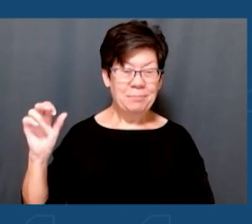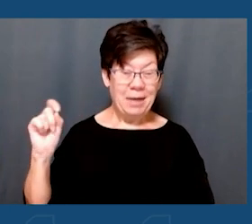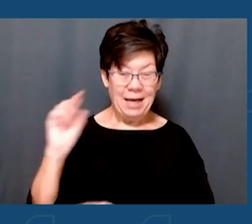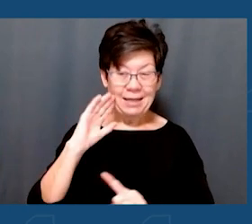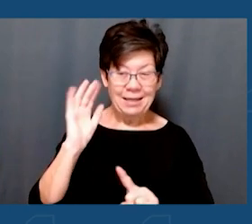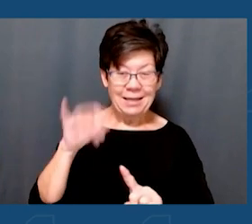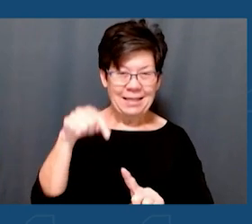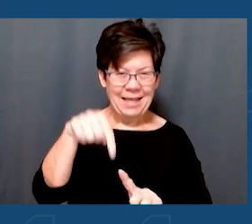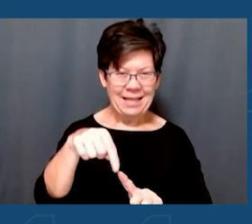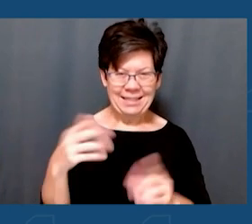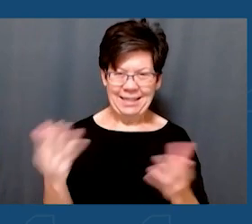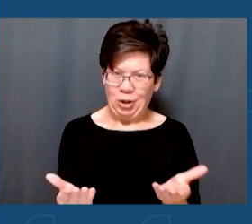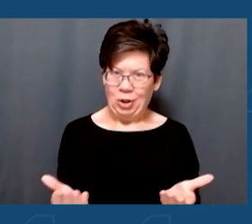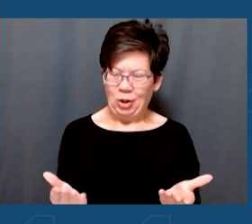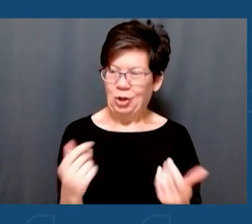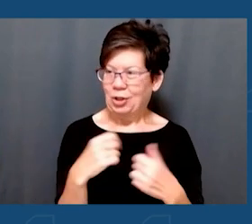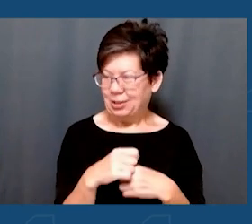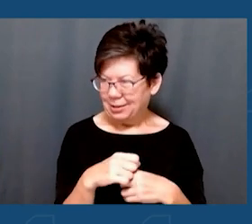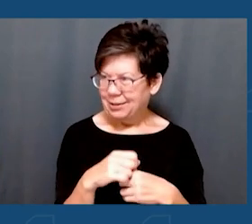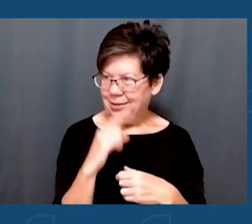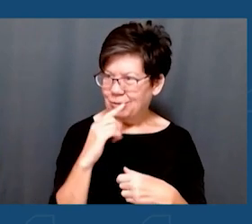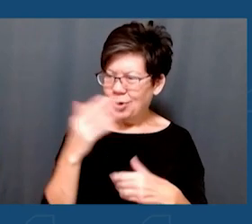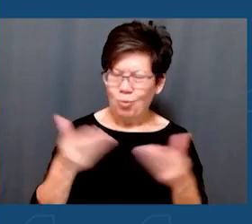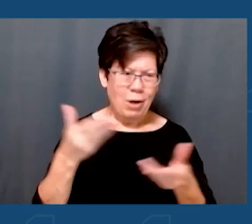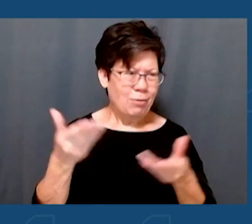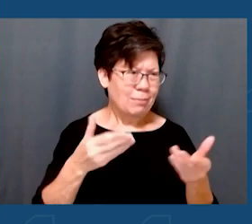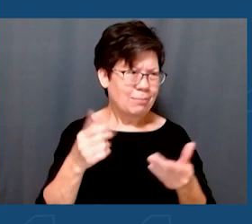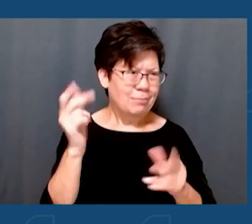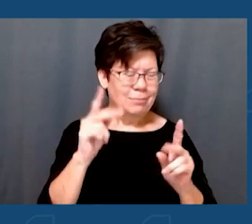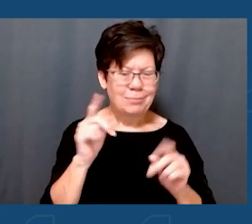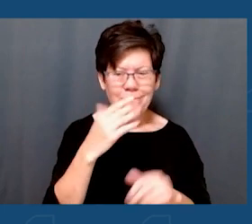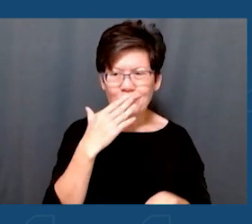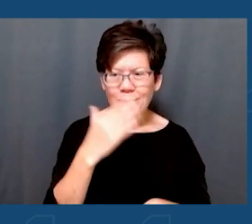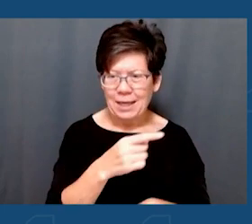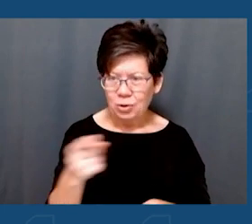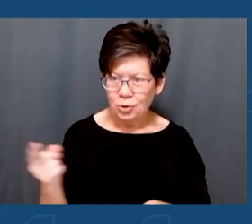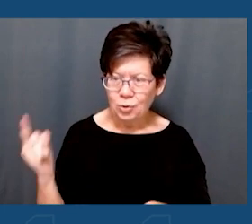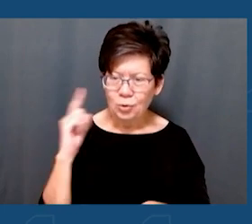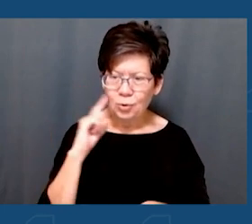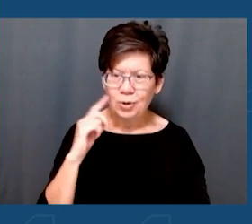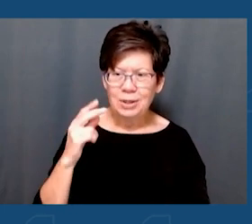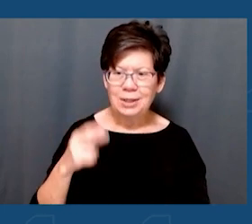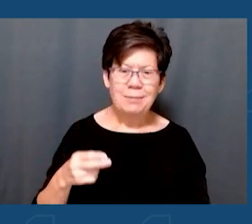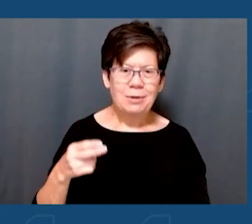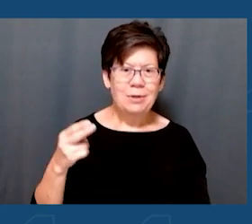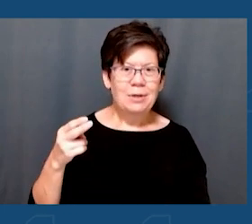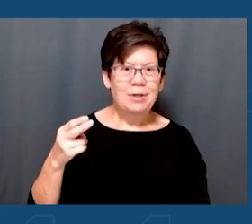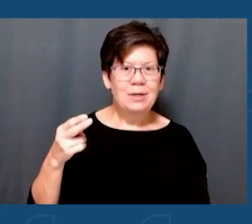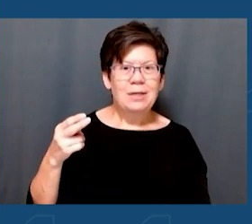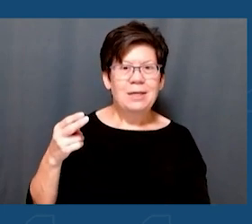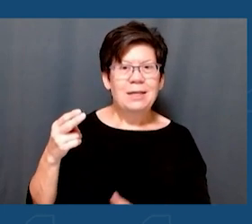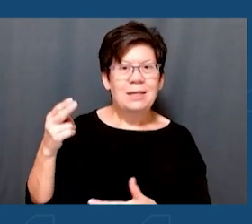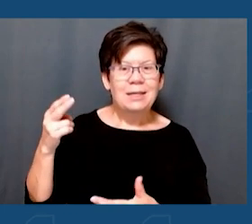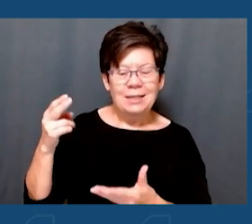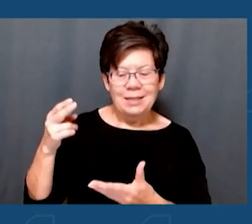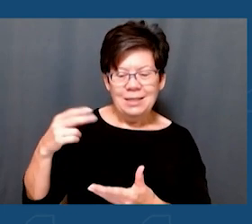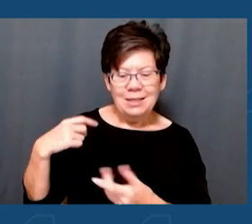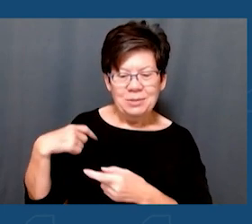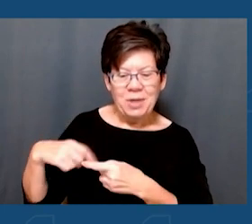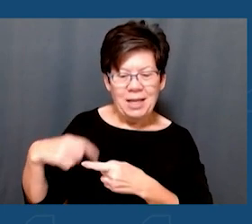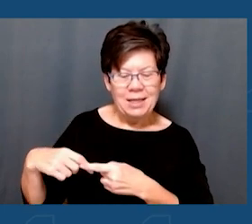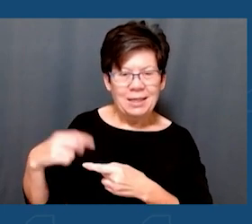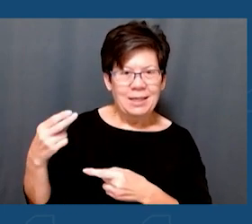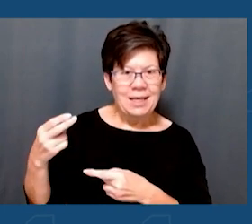I thank you and the members of the Heritage Council, Hispanic Heritage Council, not just for this building, but